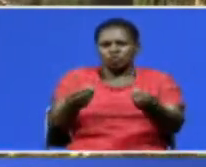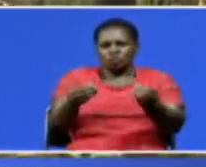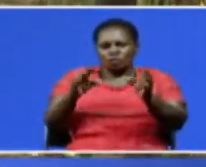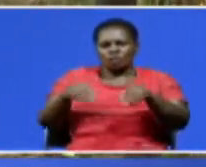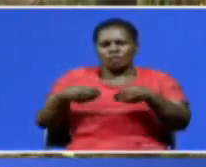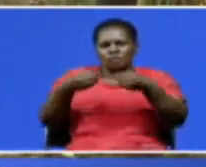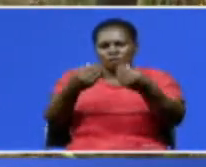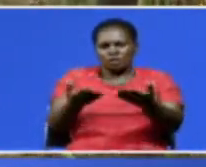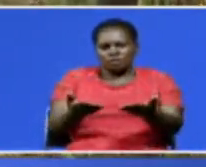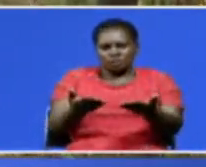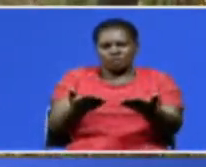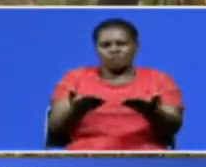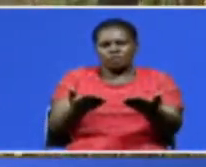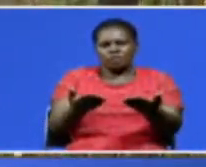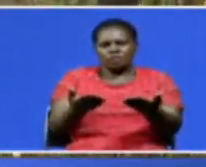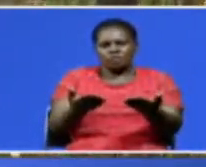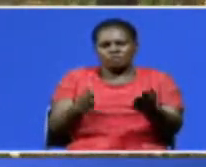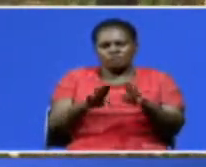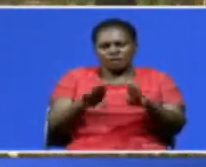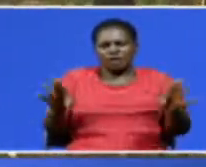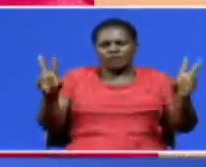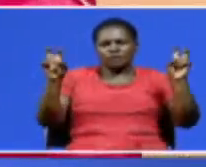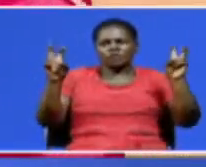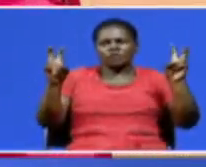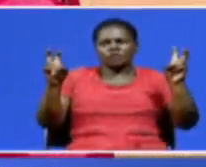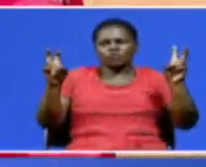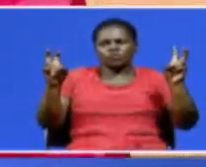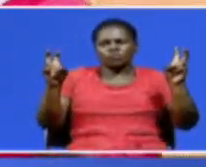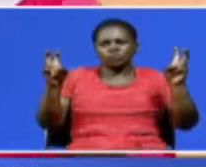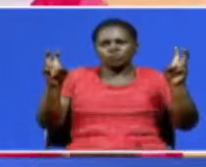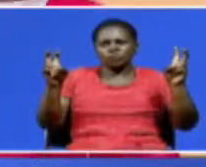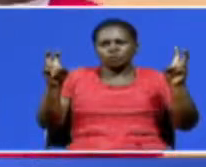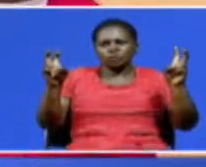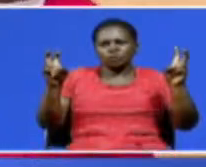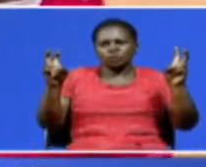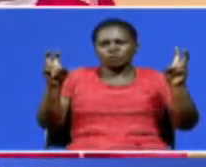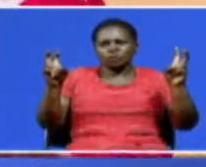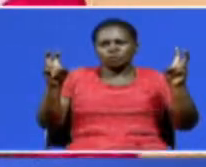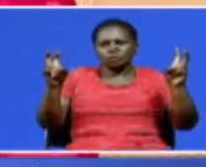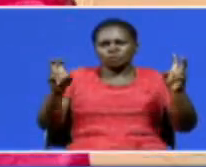grant her a rest from the tiring land issues, which have proven to be exhausting.